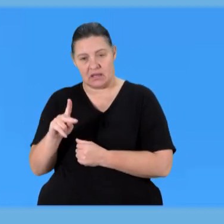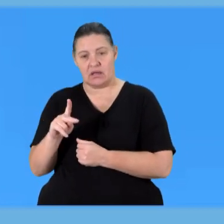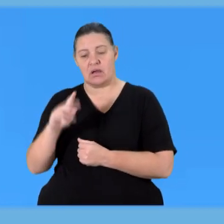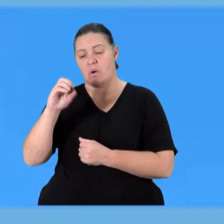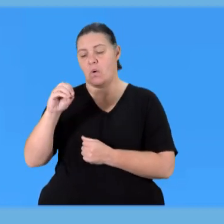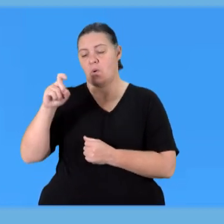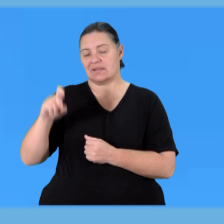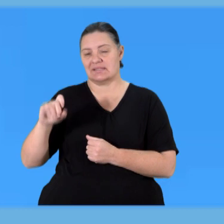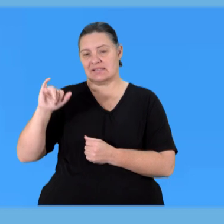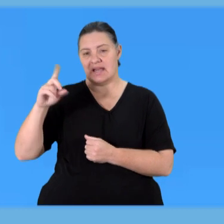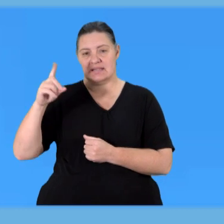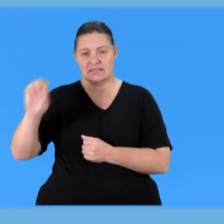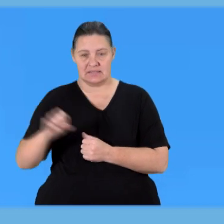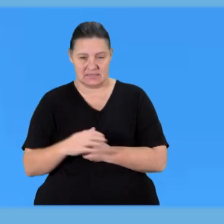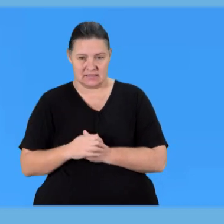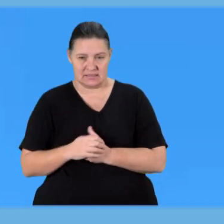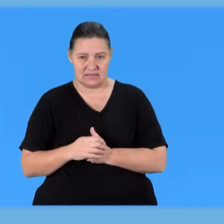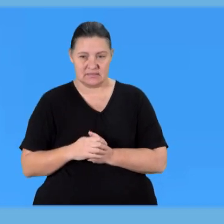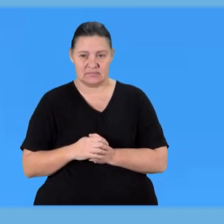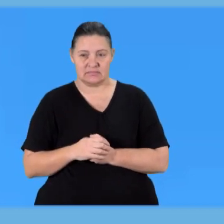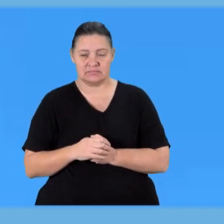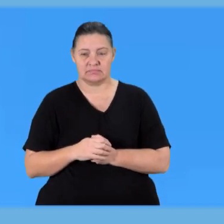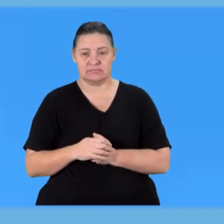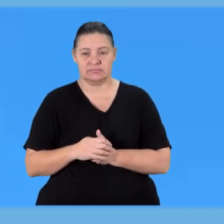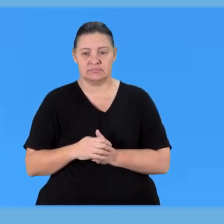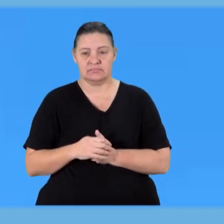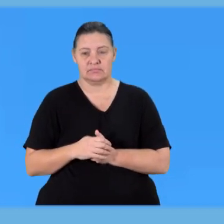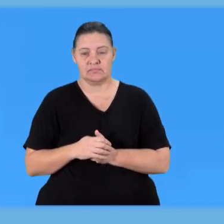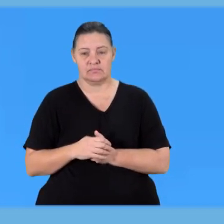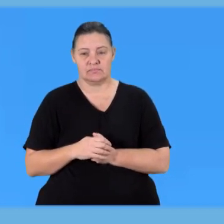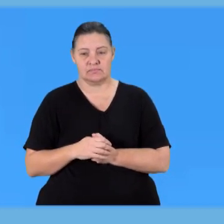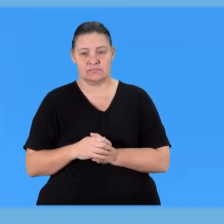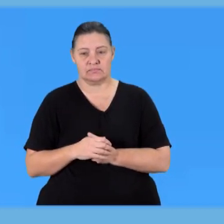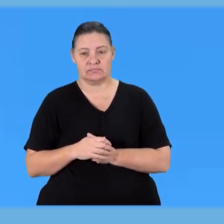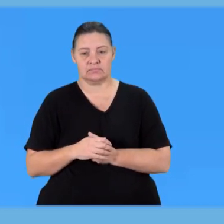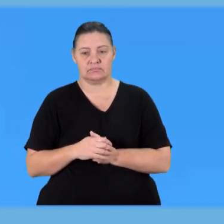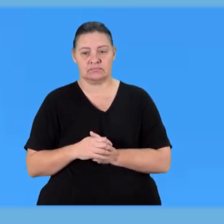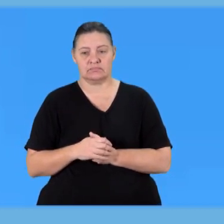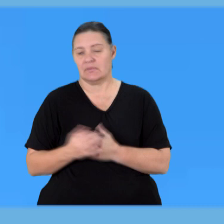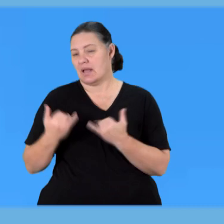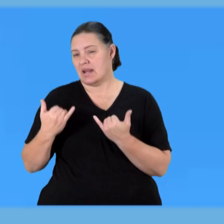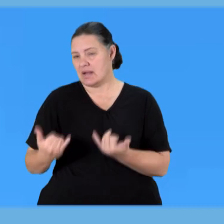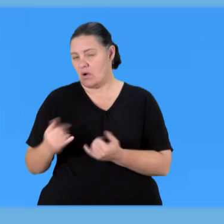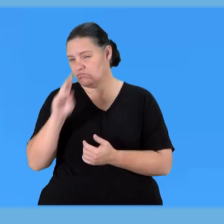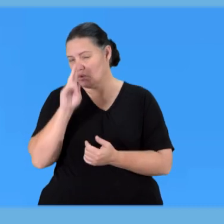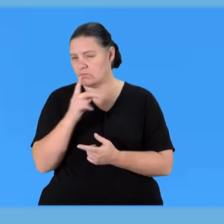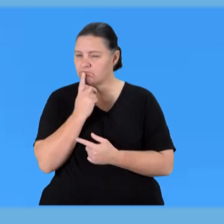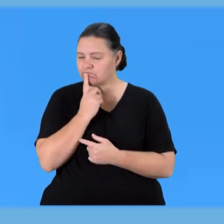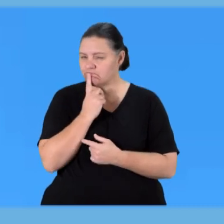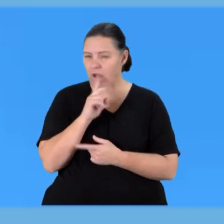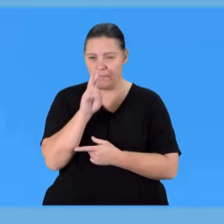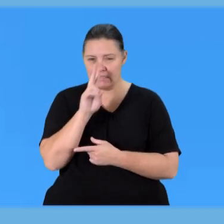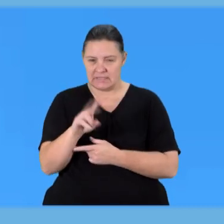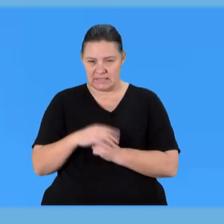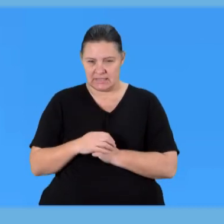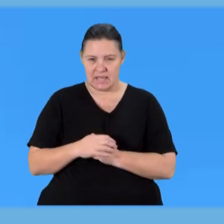oxide. So it's going to be zinc with the oxygen. Oxygen must be shaded. Now, by looking at this picture, we are